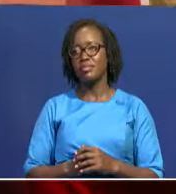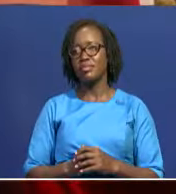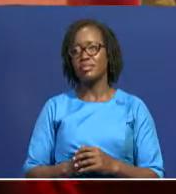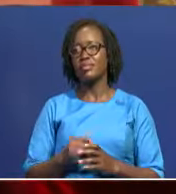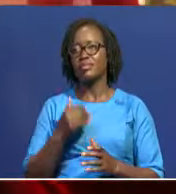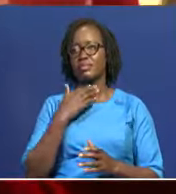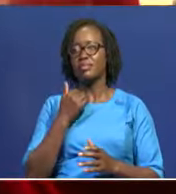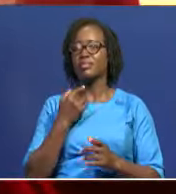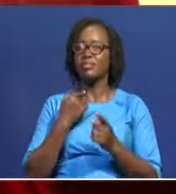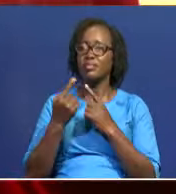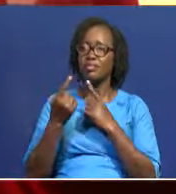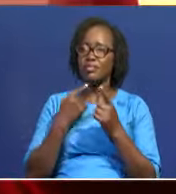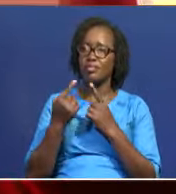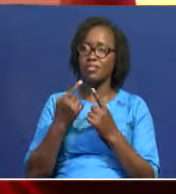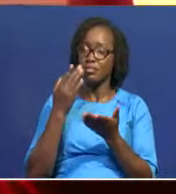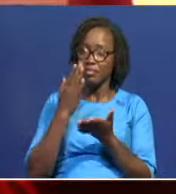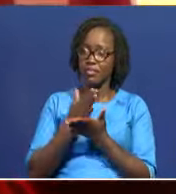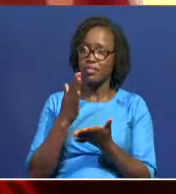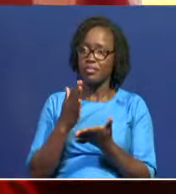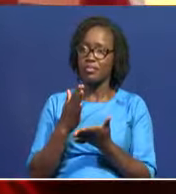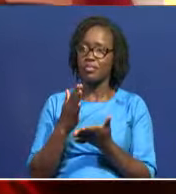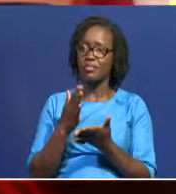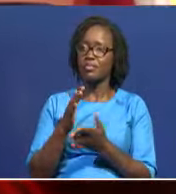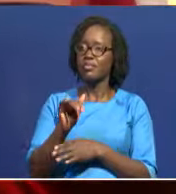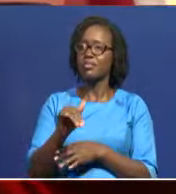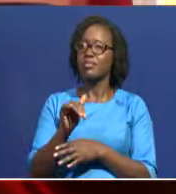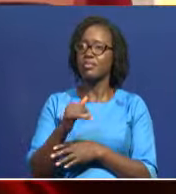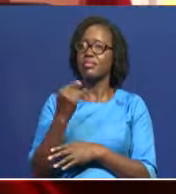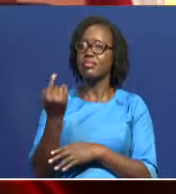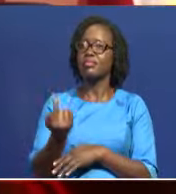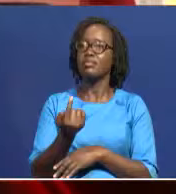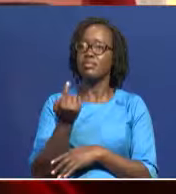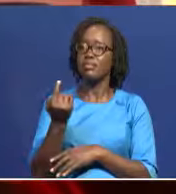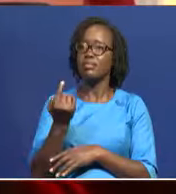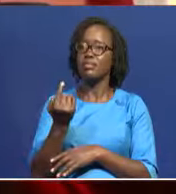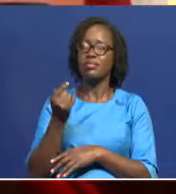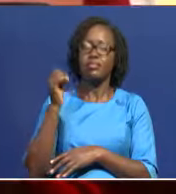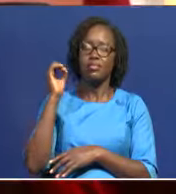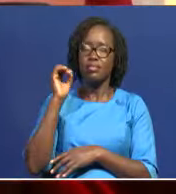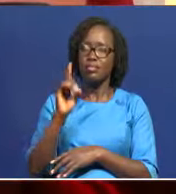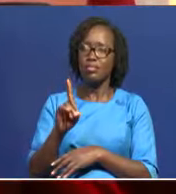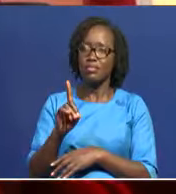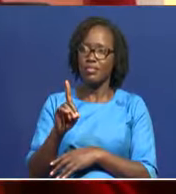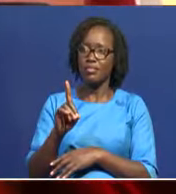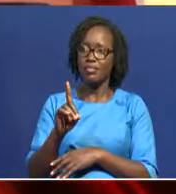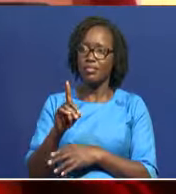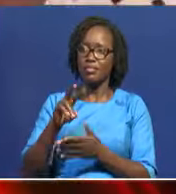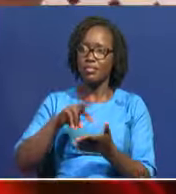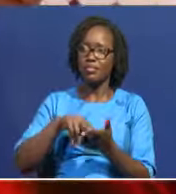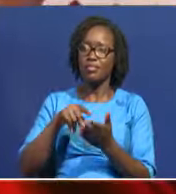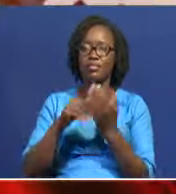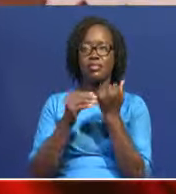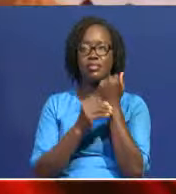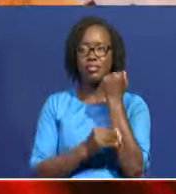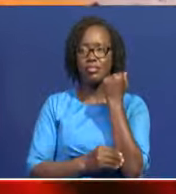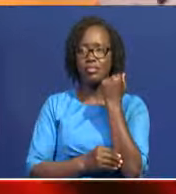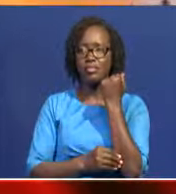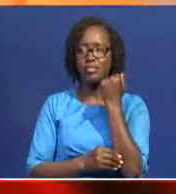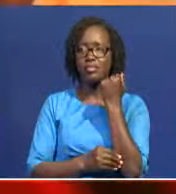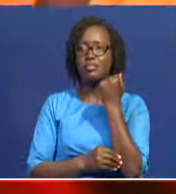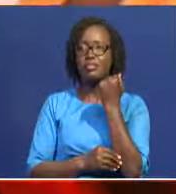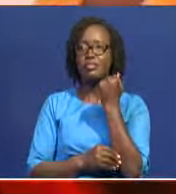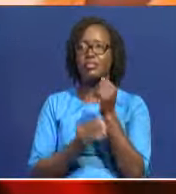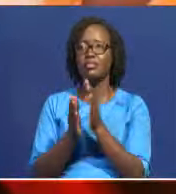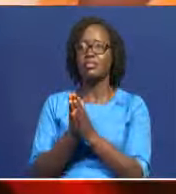Nikipenda kuzungumza na ukweli kwamba ujane haupaswi kumainisha umasikini,